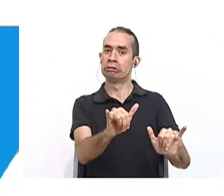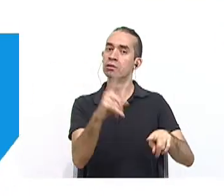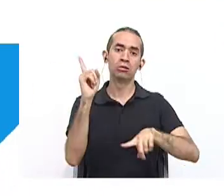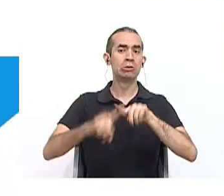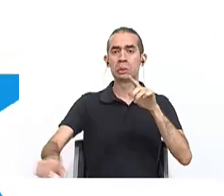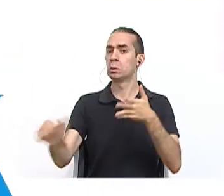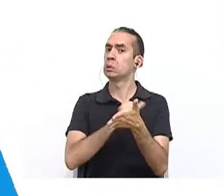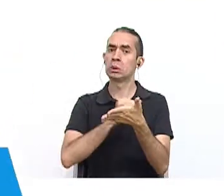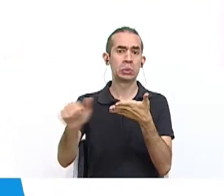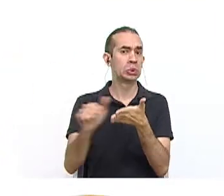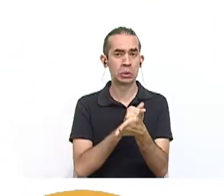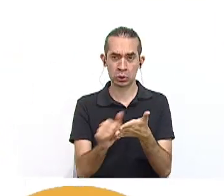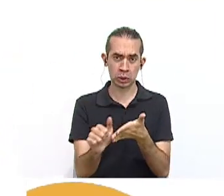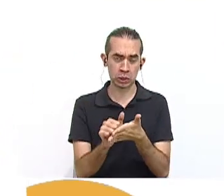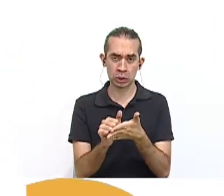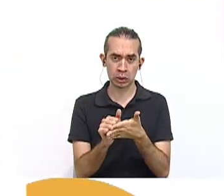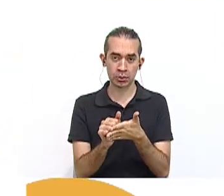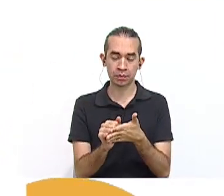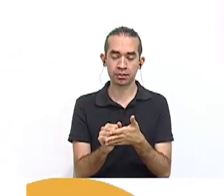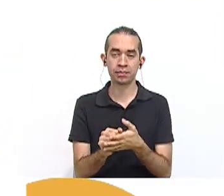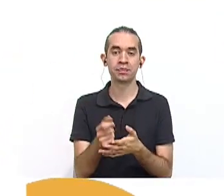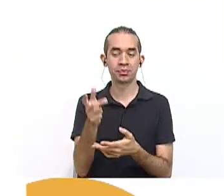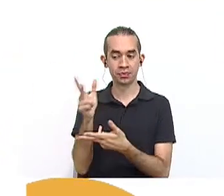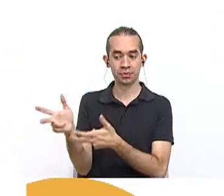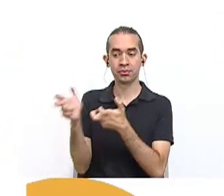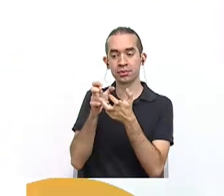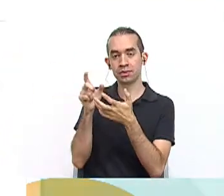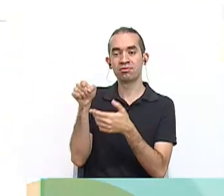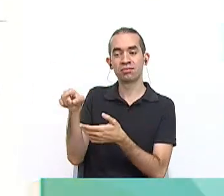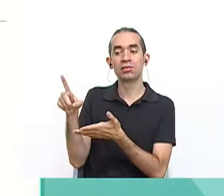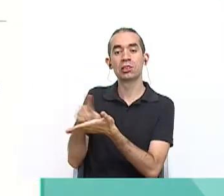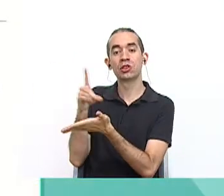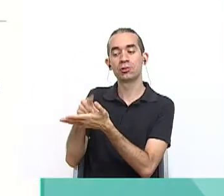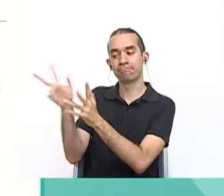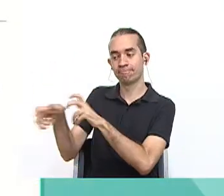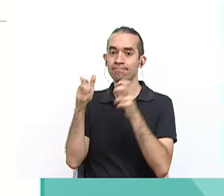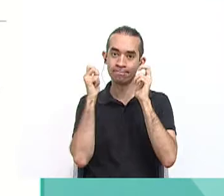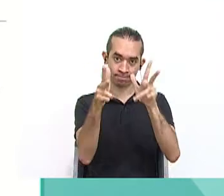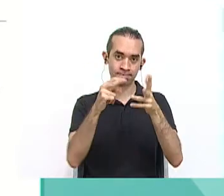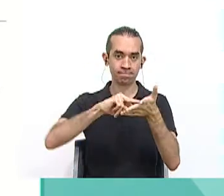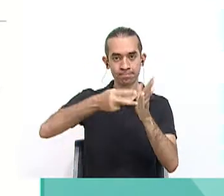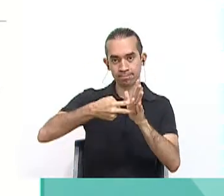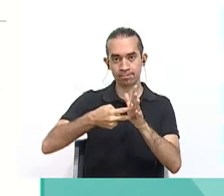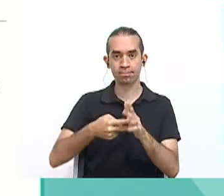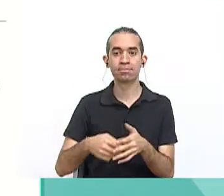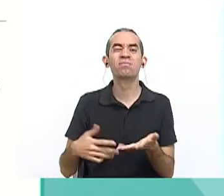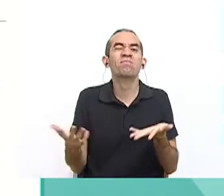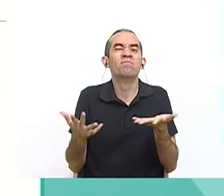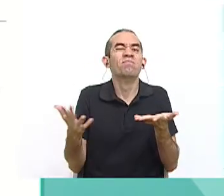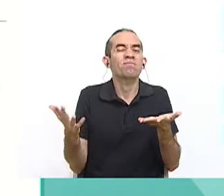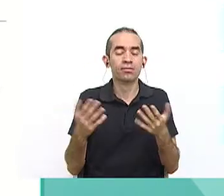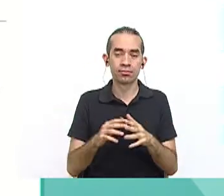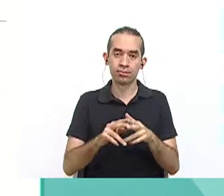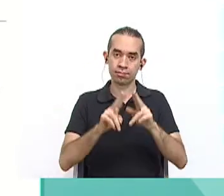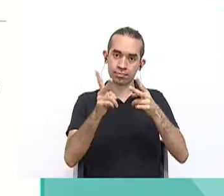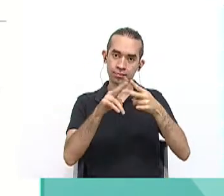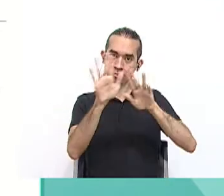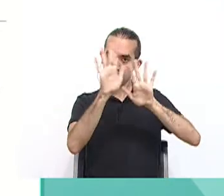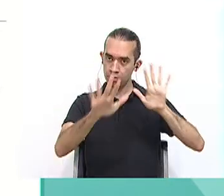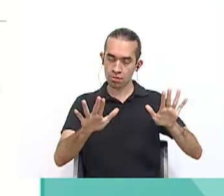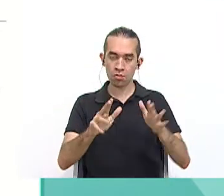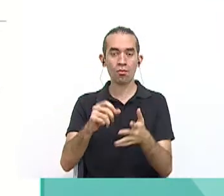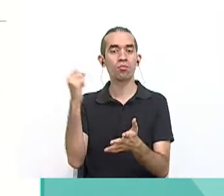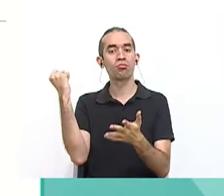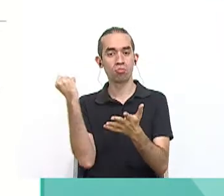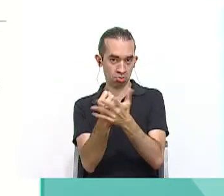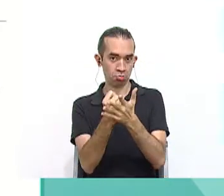okay? Now let's look at the dictionary definition that I have for you today. Digital footprint is one's unique set of